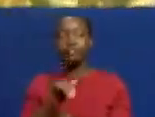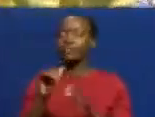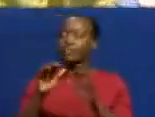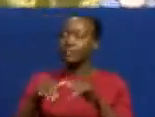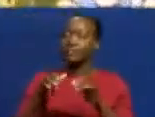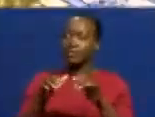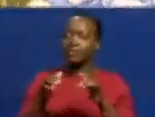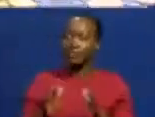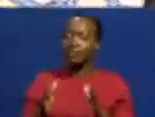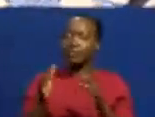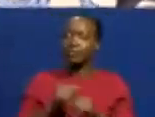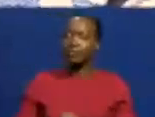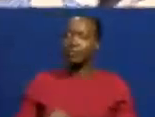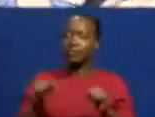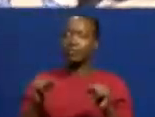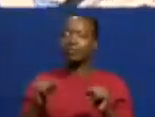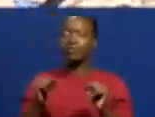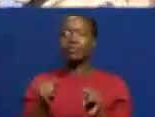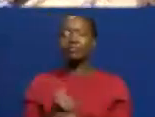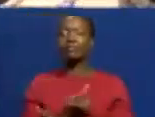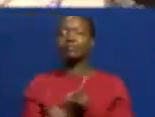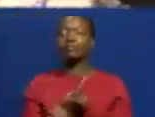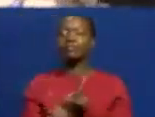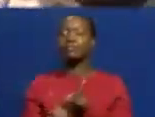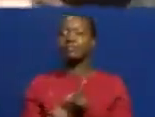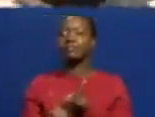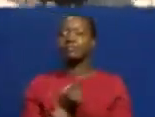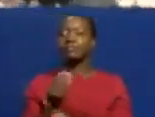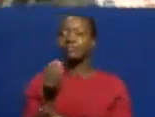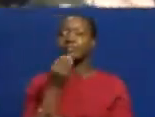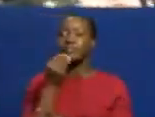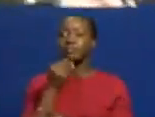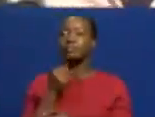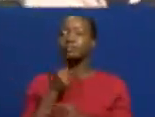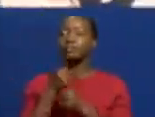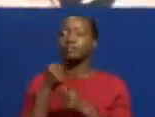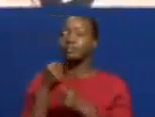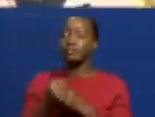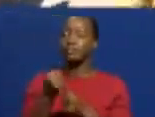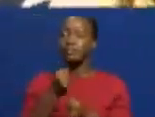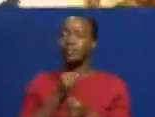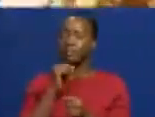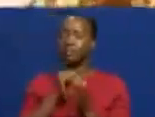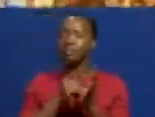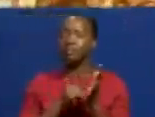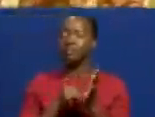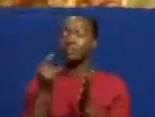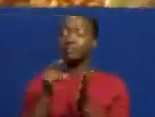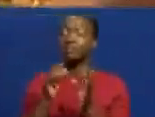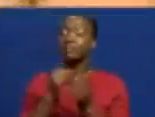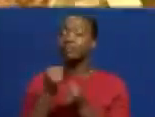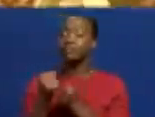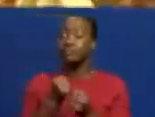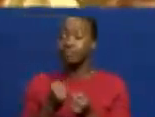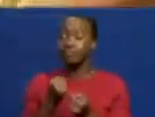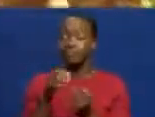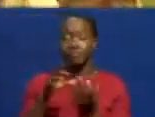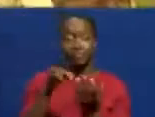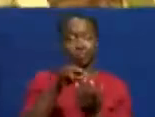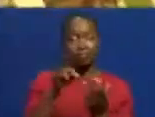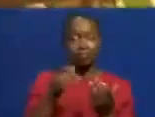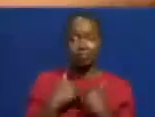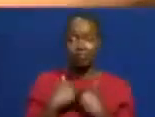farmers are able to diversify their food production, not just one crop. So they have options